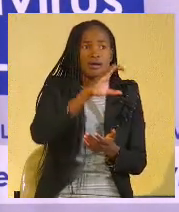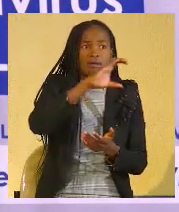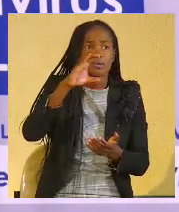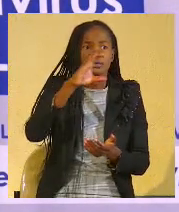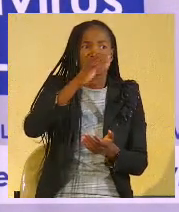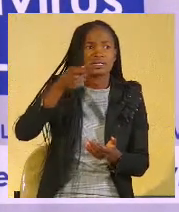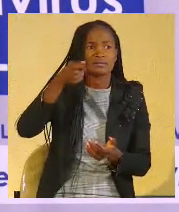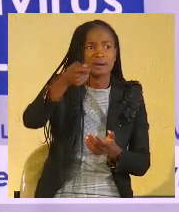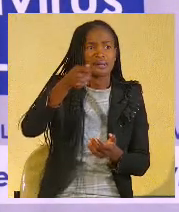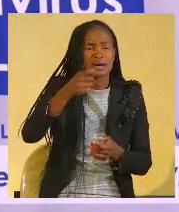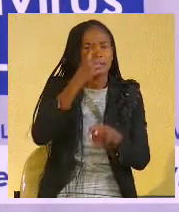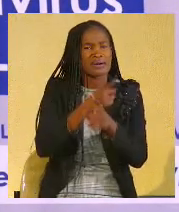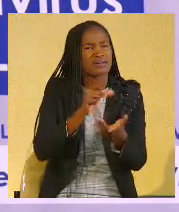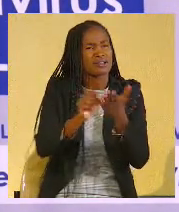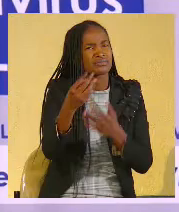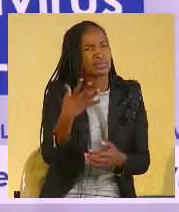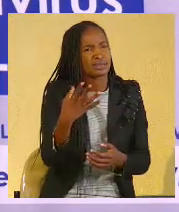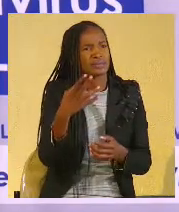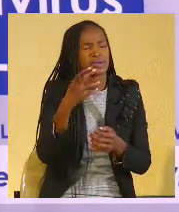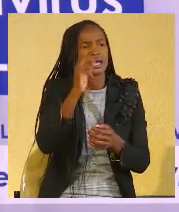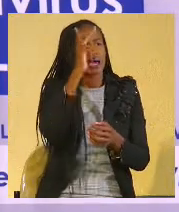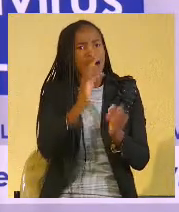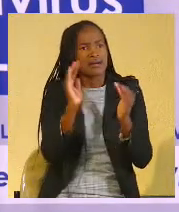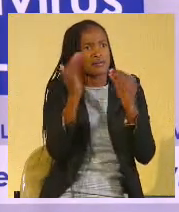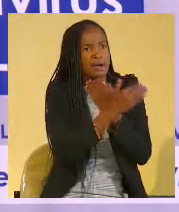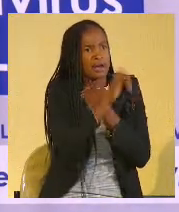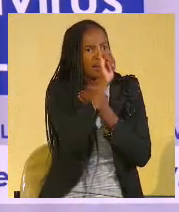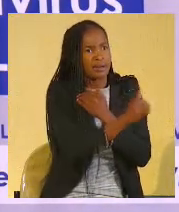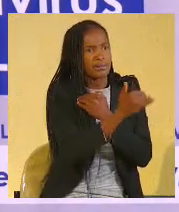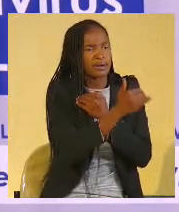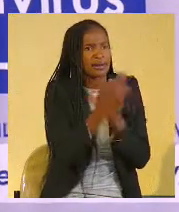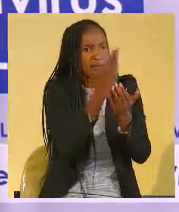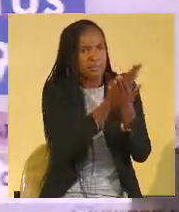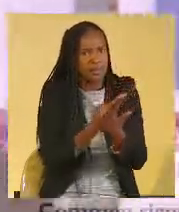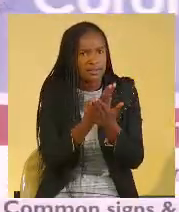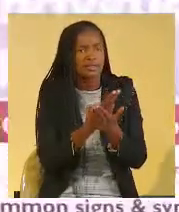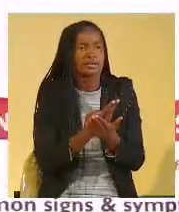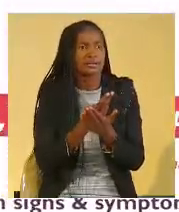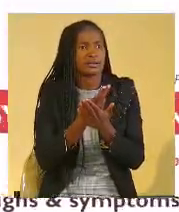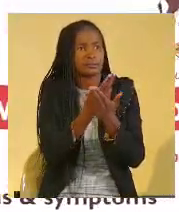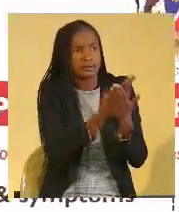government spent on these private quarantine facilities? Thank you.